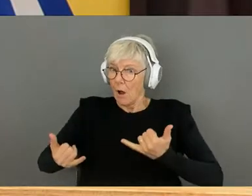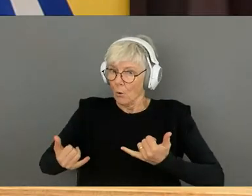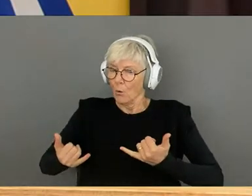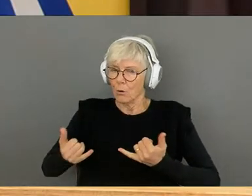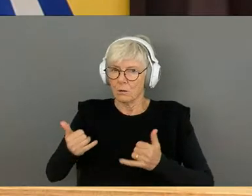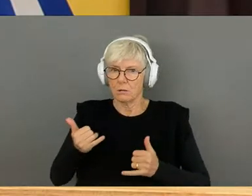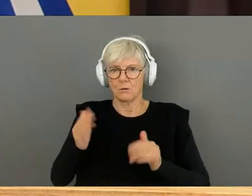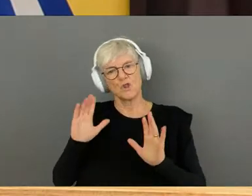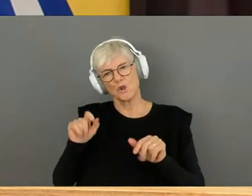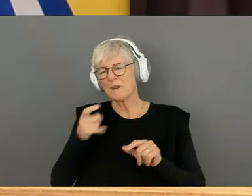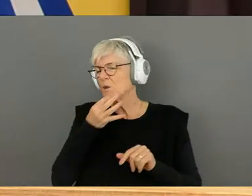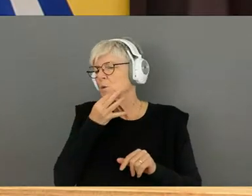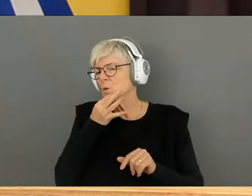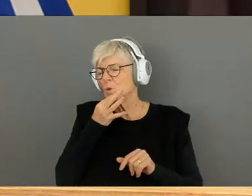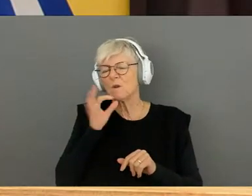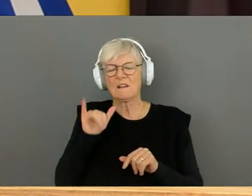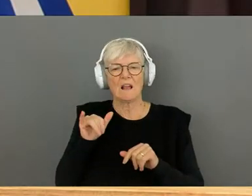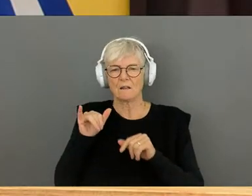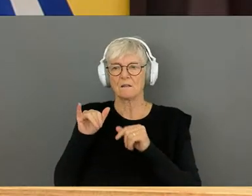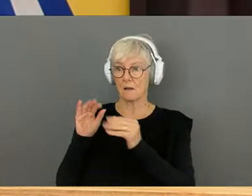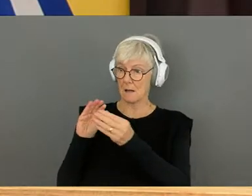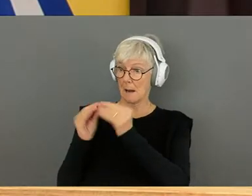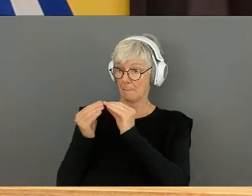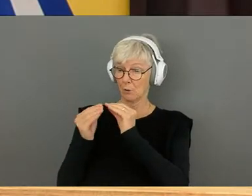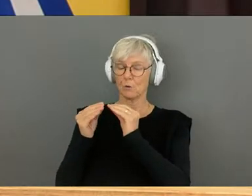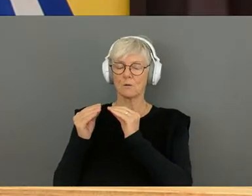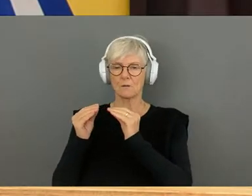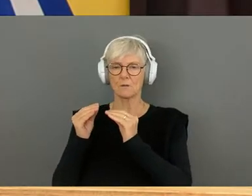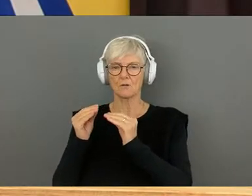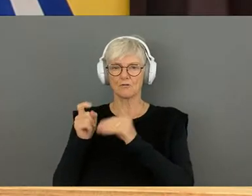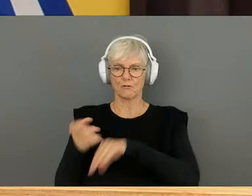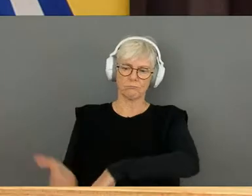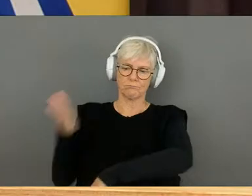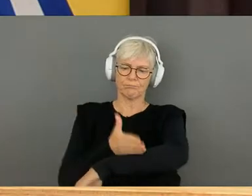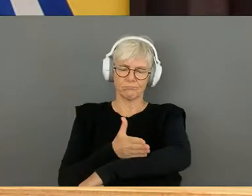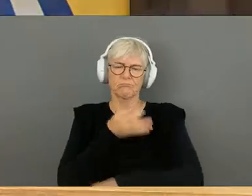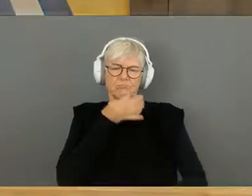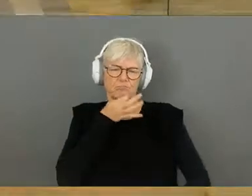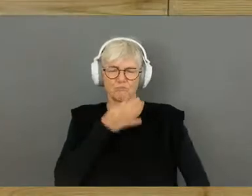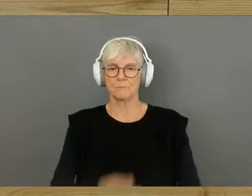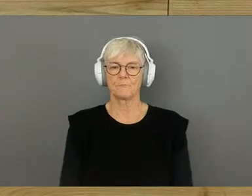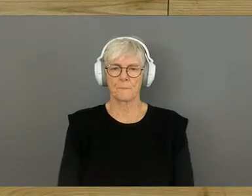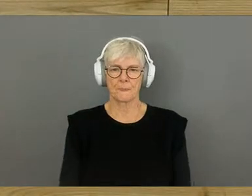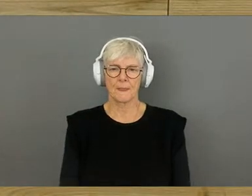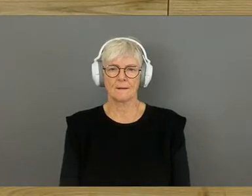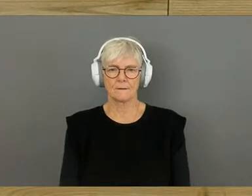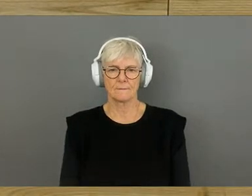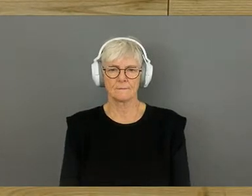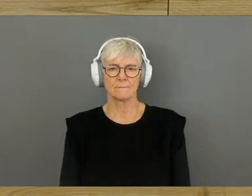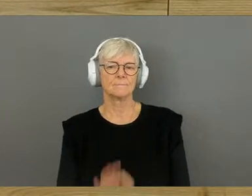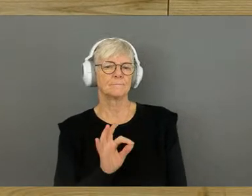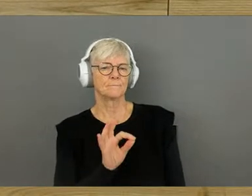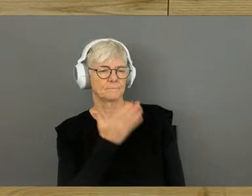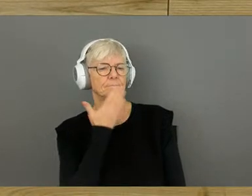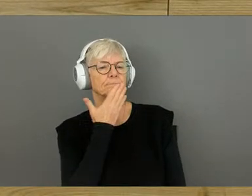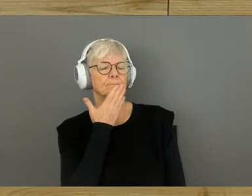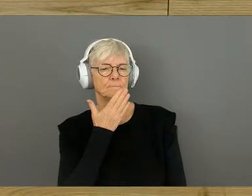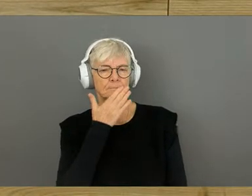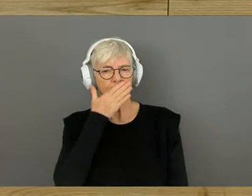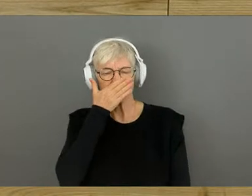those numbers should reflect more accurately here in the next little bit. Thank you. Hina, Canadian Thanks.